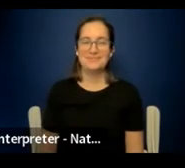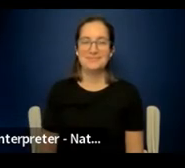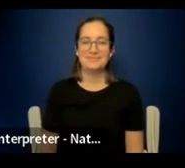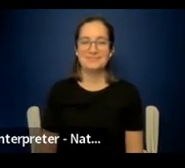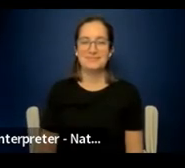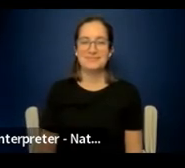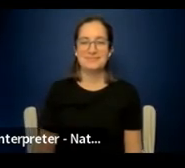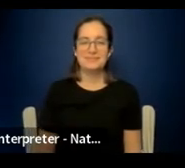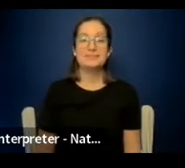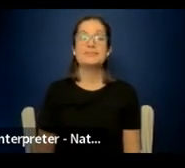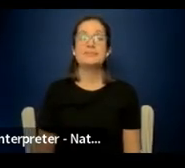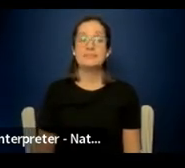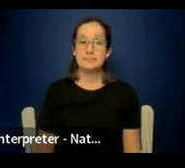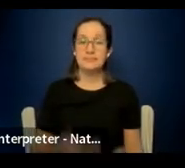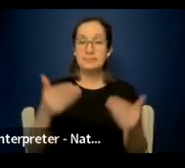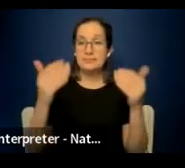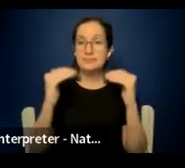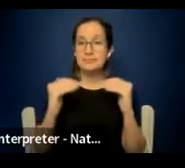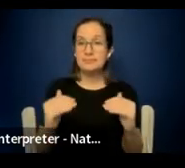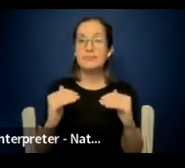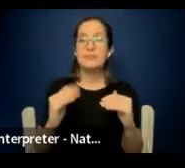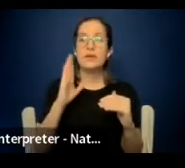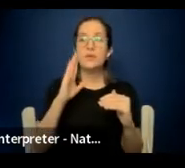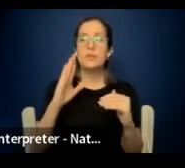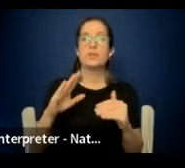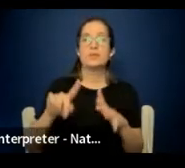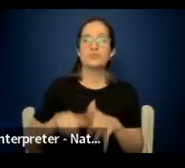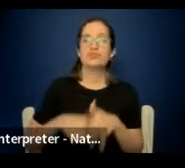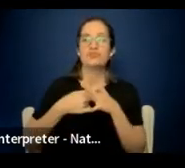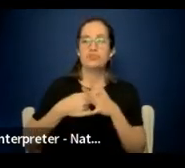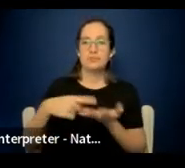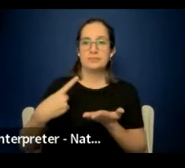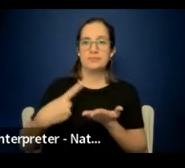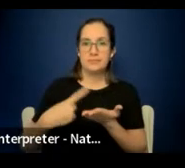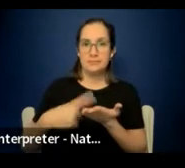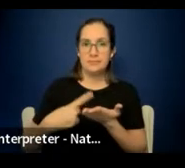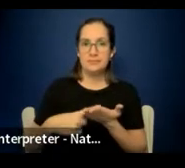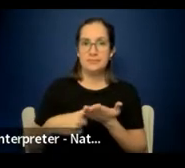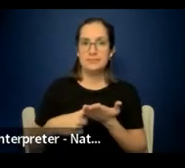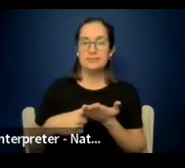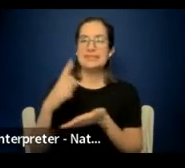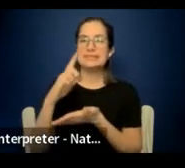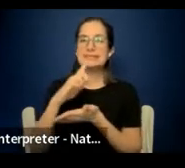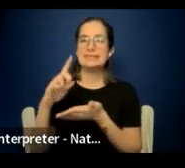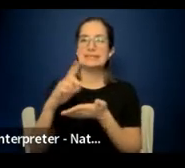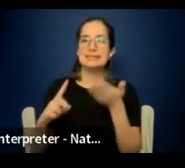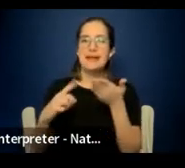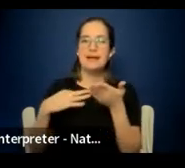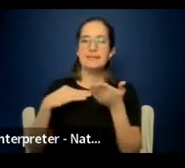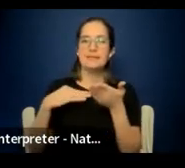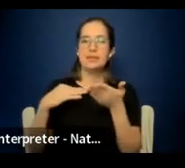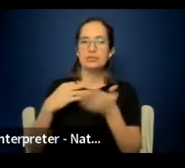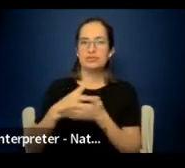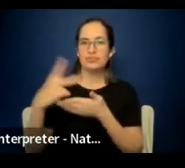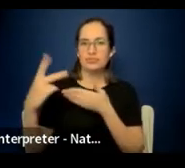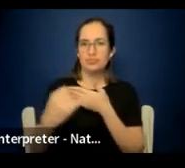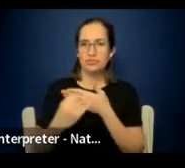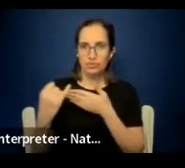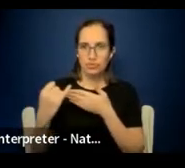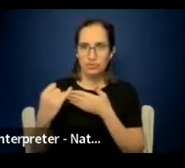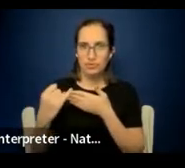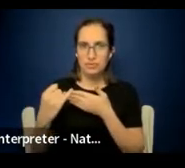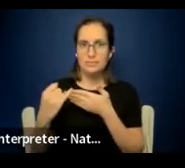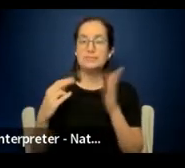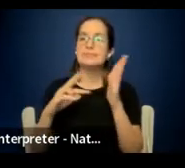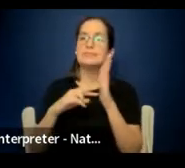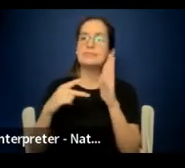So one of the things we're going to start talking about are designing our volunteer projects with purpose and really being thoughtful about how